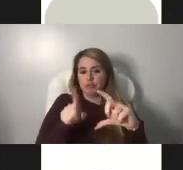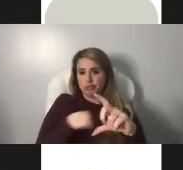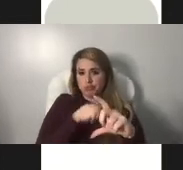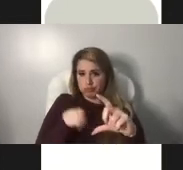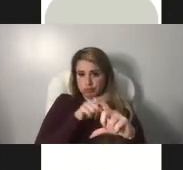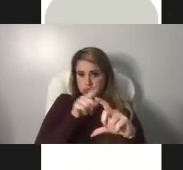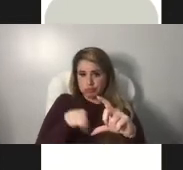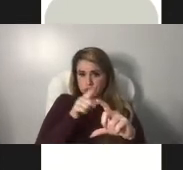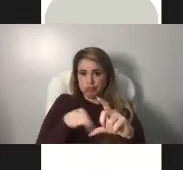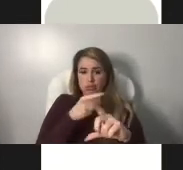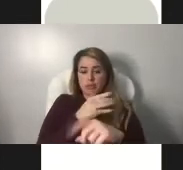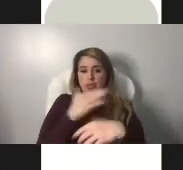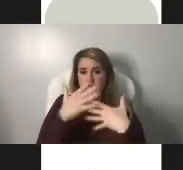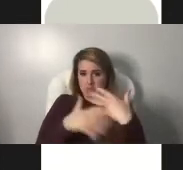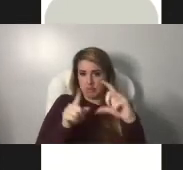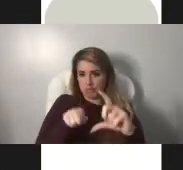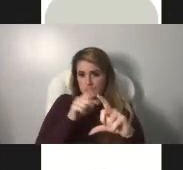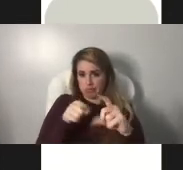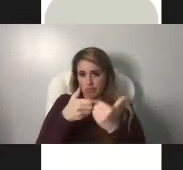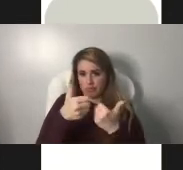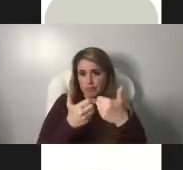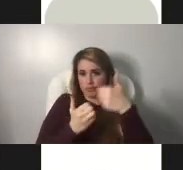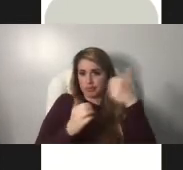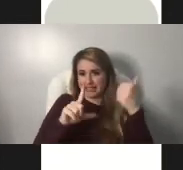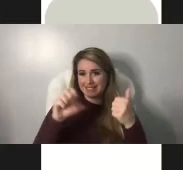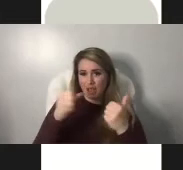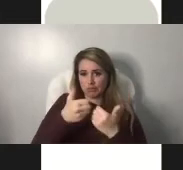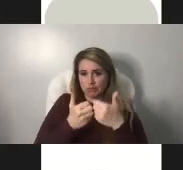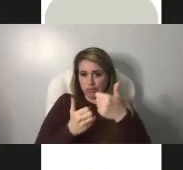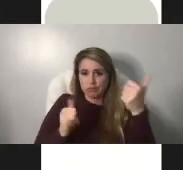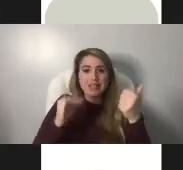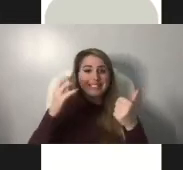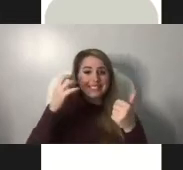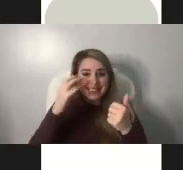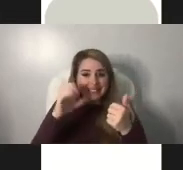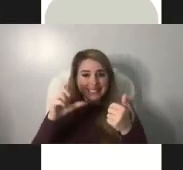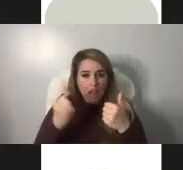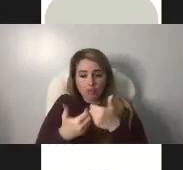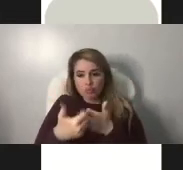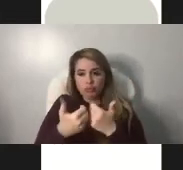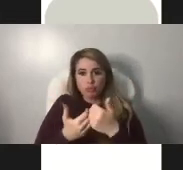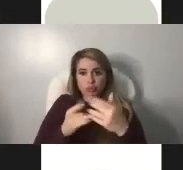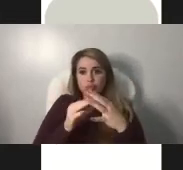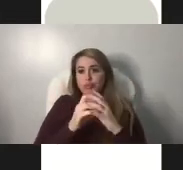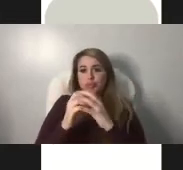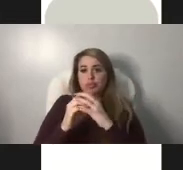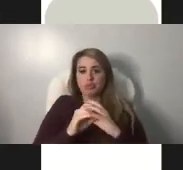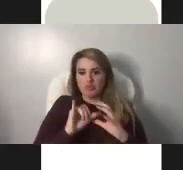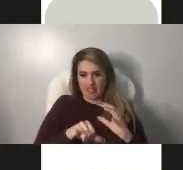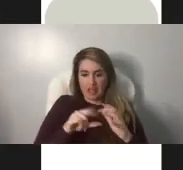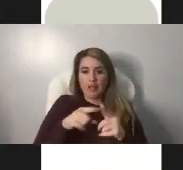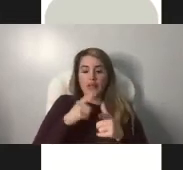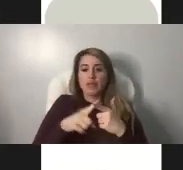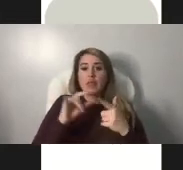which separates the cells in the blood based upon the density of the cells. And then a small subset of